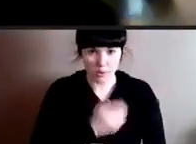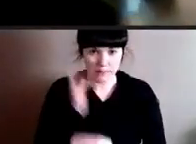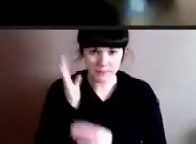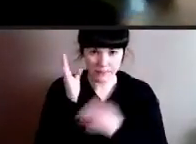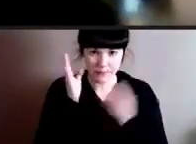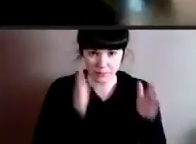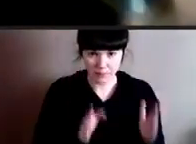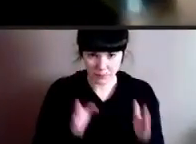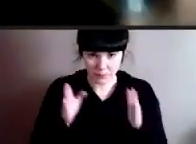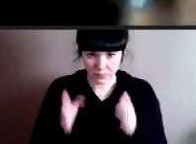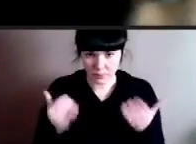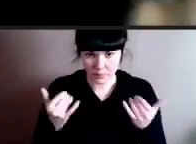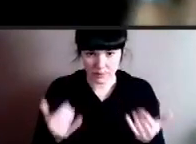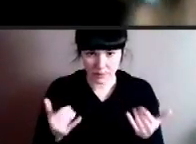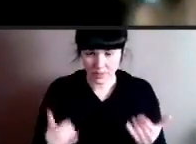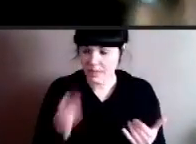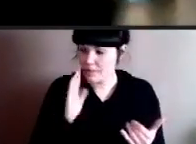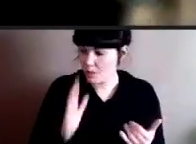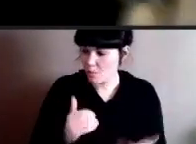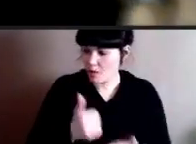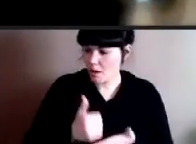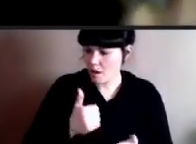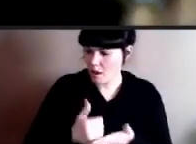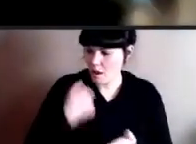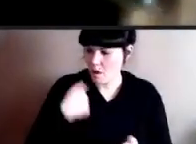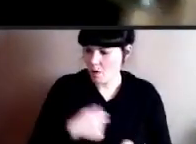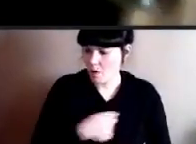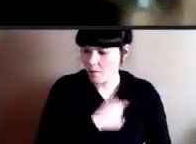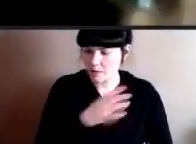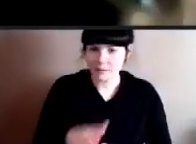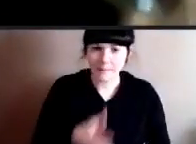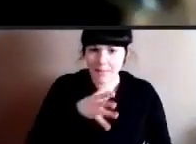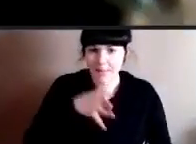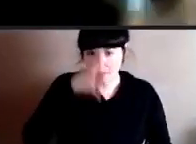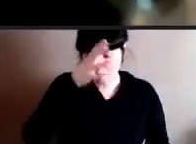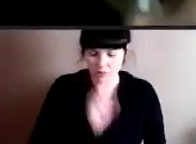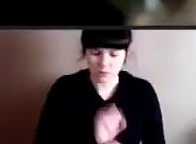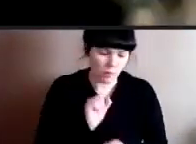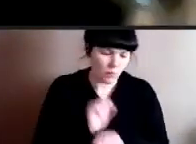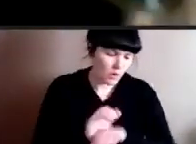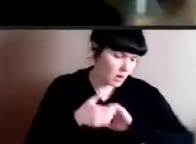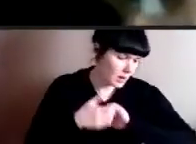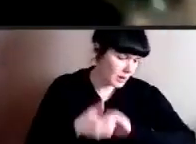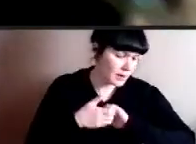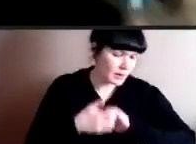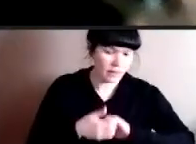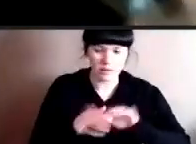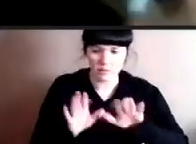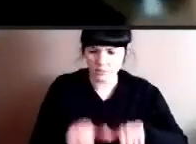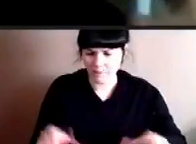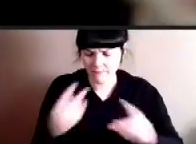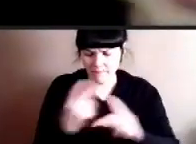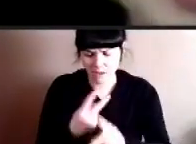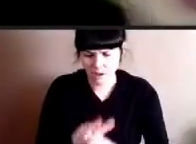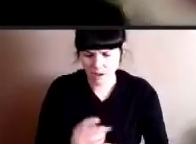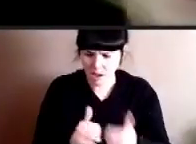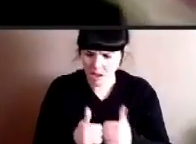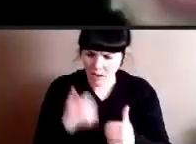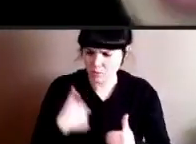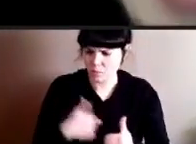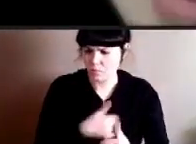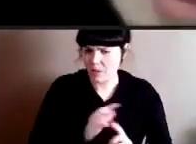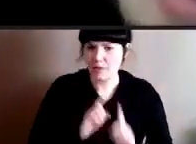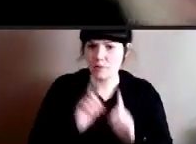to really work with our kids and ourselves on how we return.